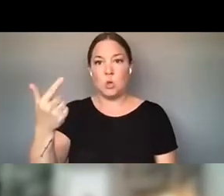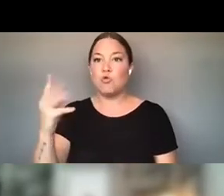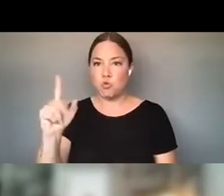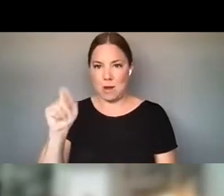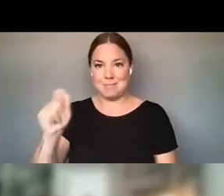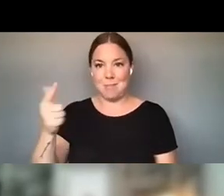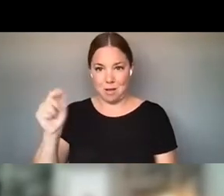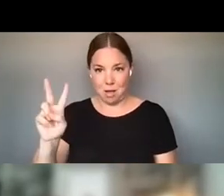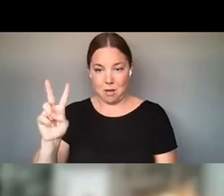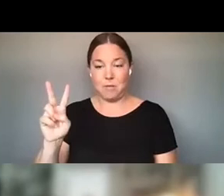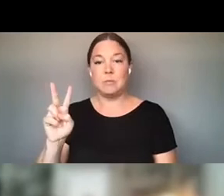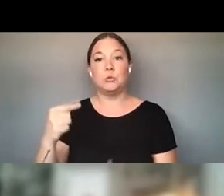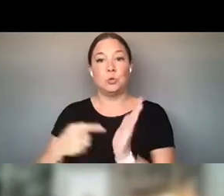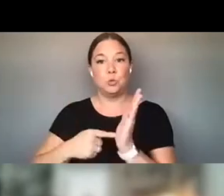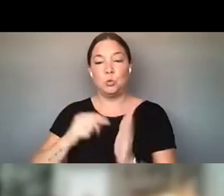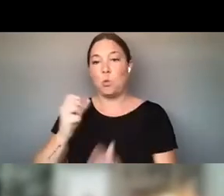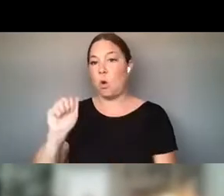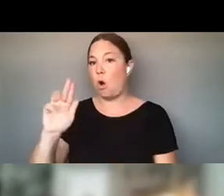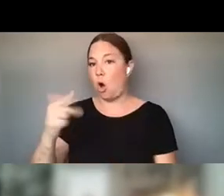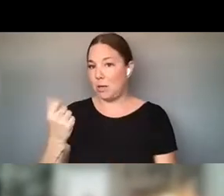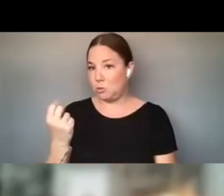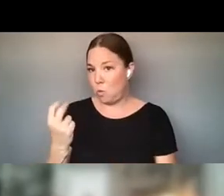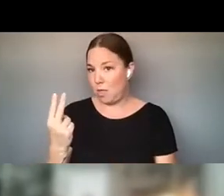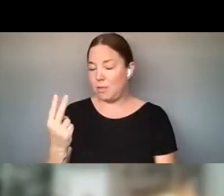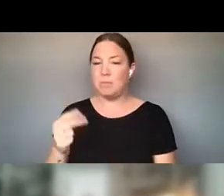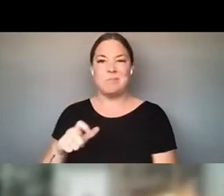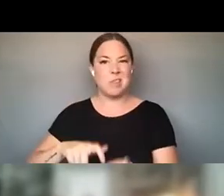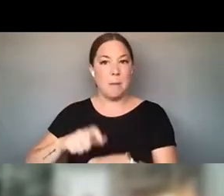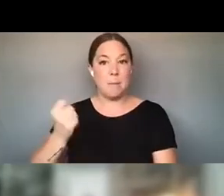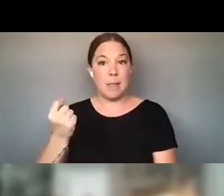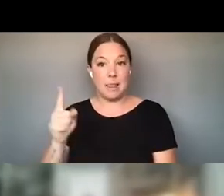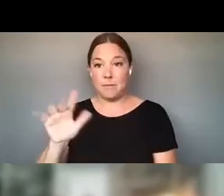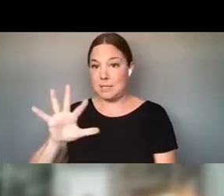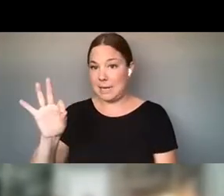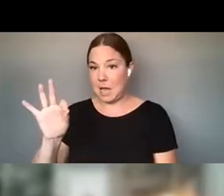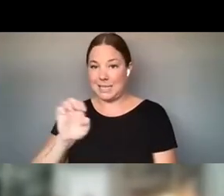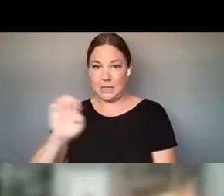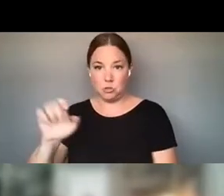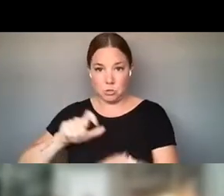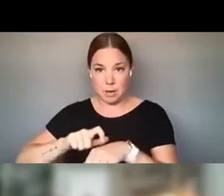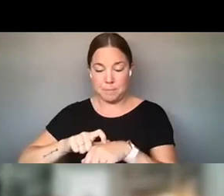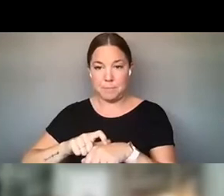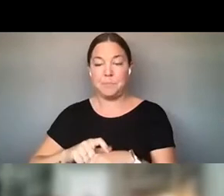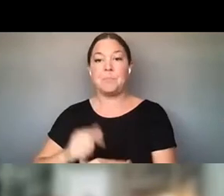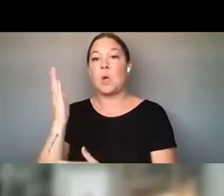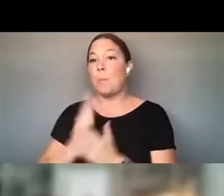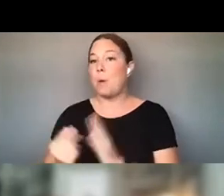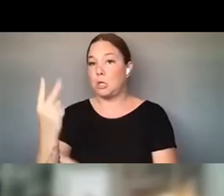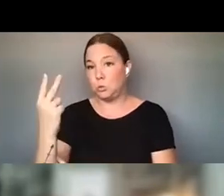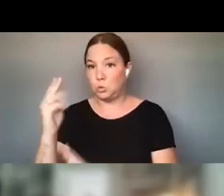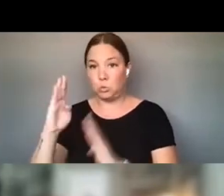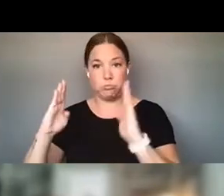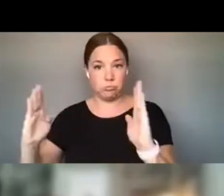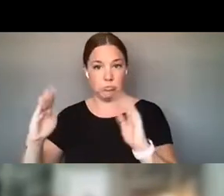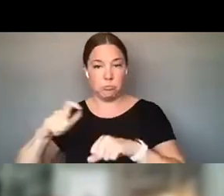No later than August 12, no 11 59 p.m. Eastern time. And then the window for part two to submit to the